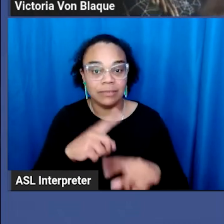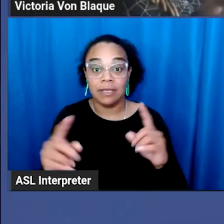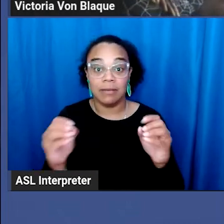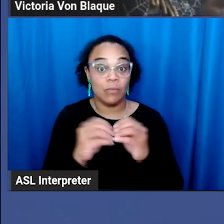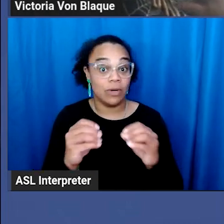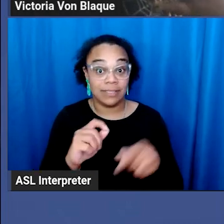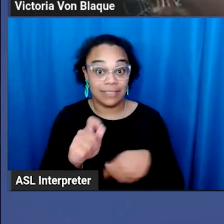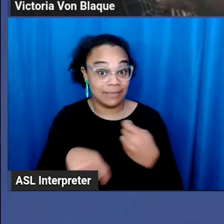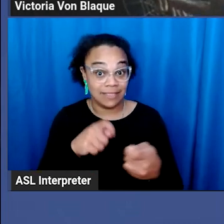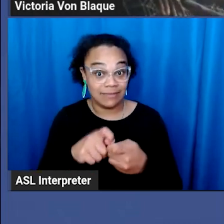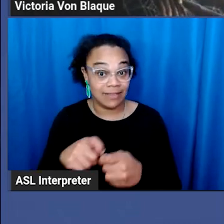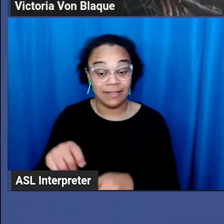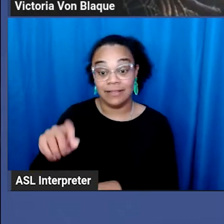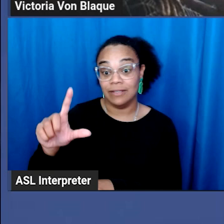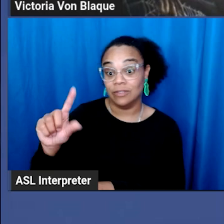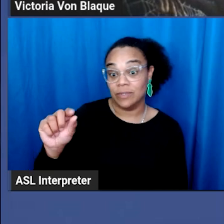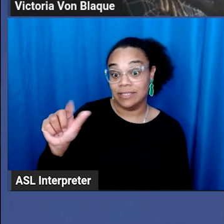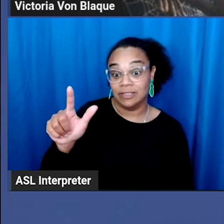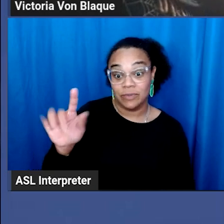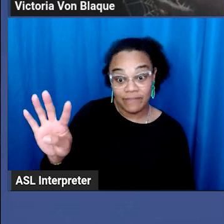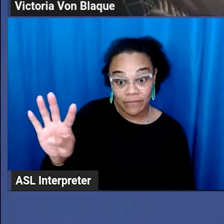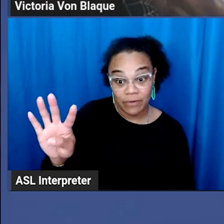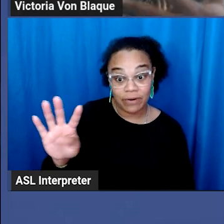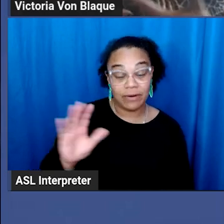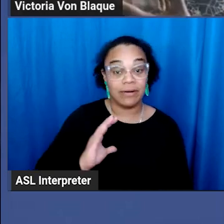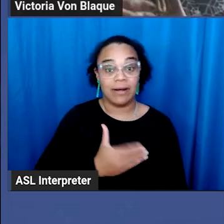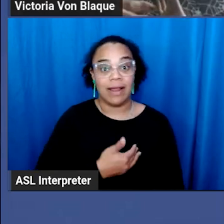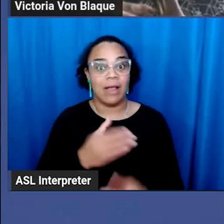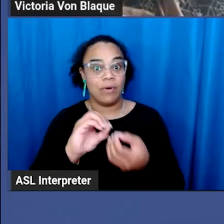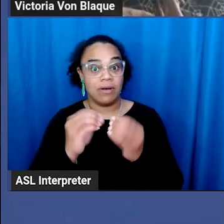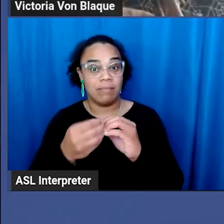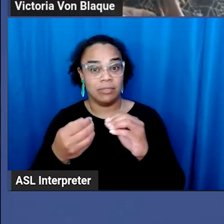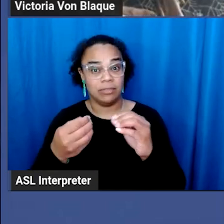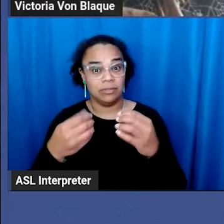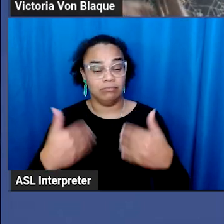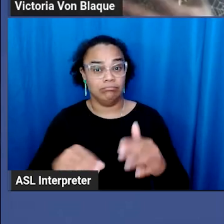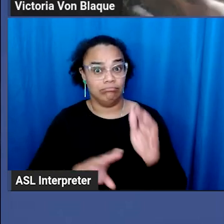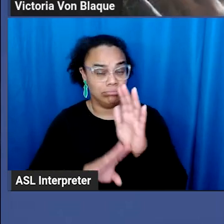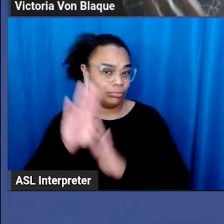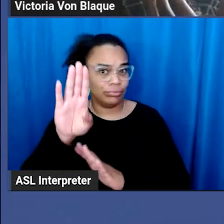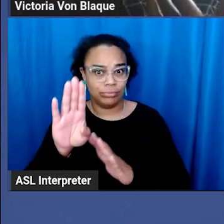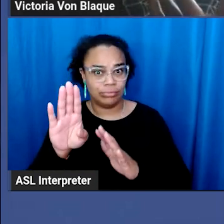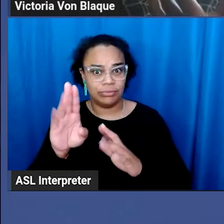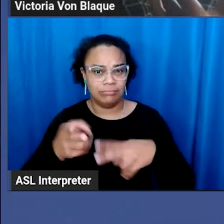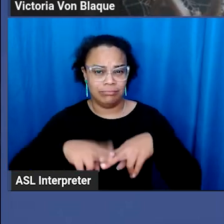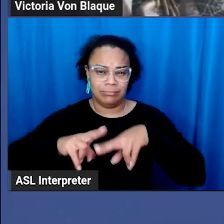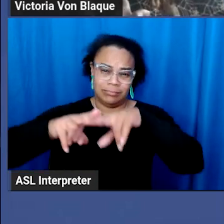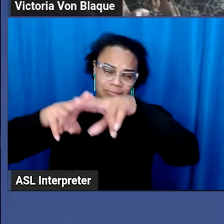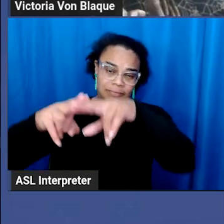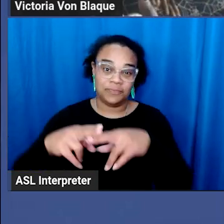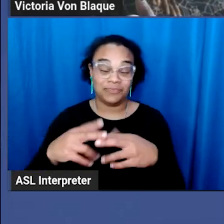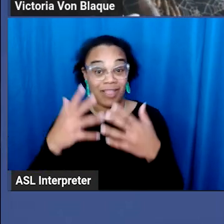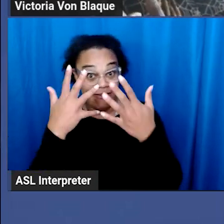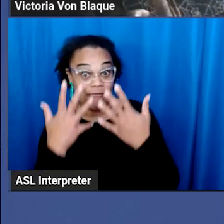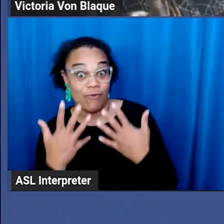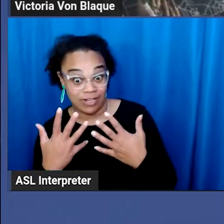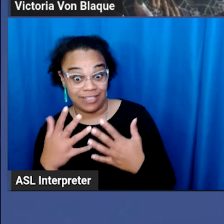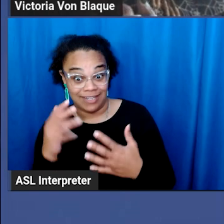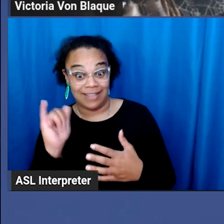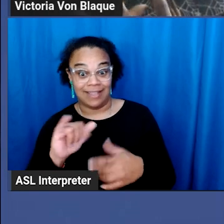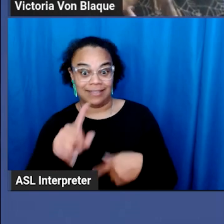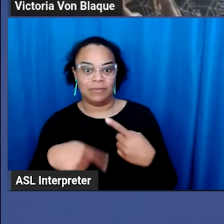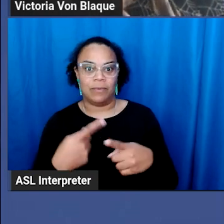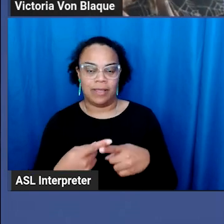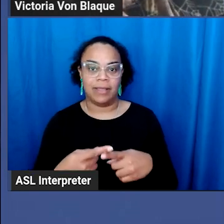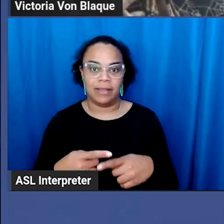specifically, 2024, our numbers skyrocketed. Unfortunately, that is where when the